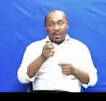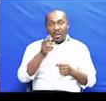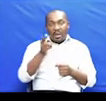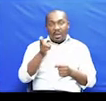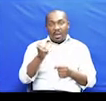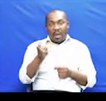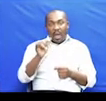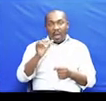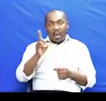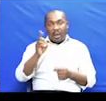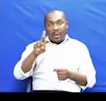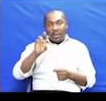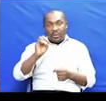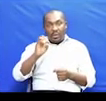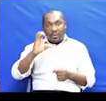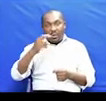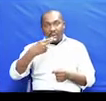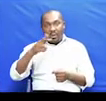acid. So we have the final